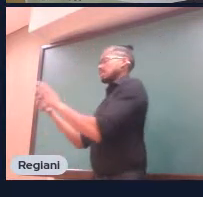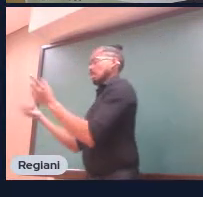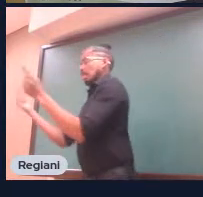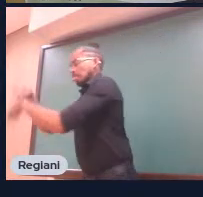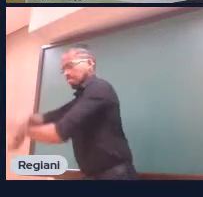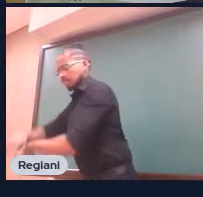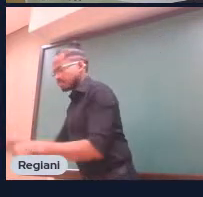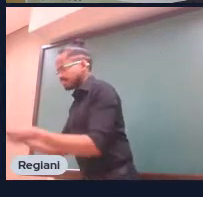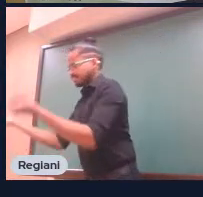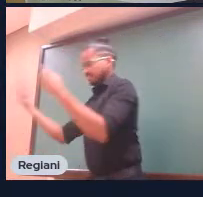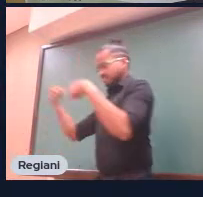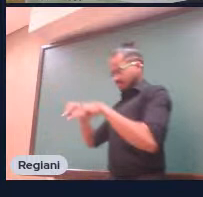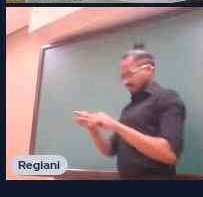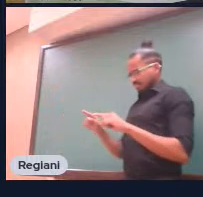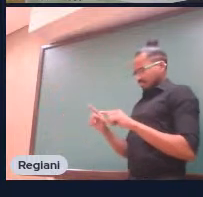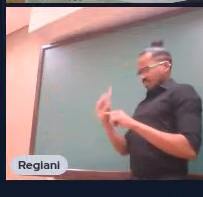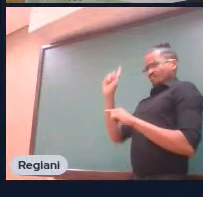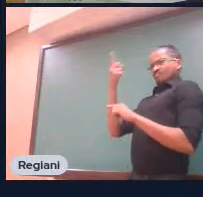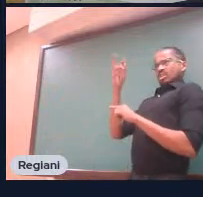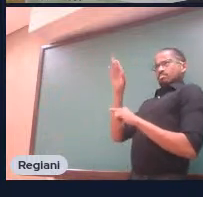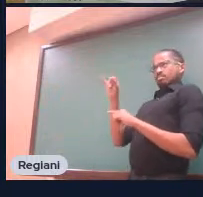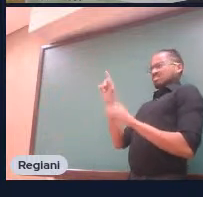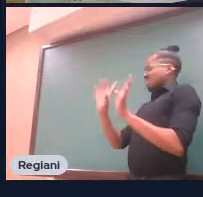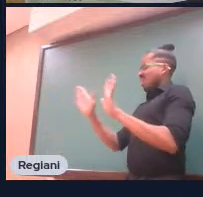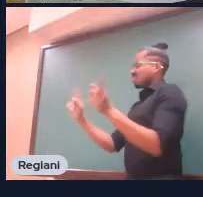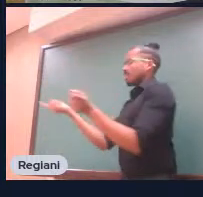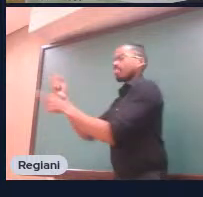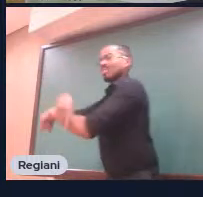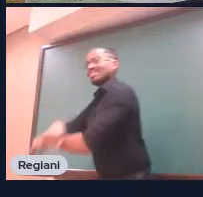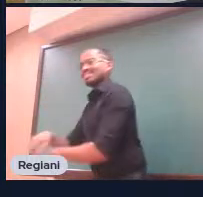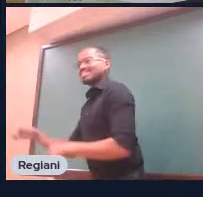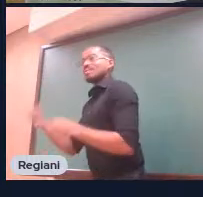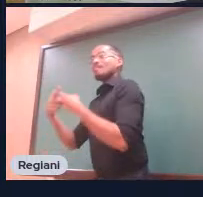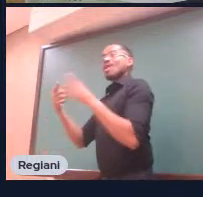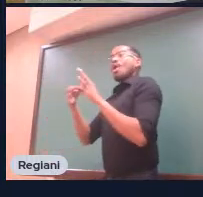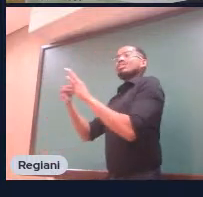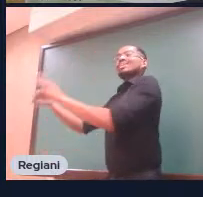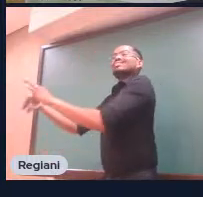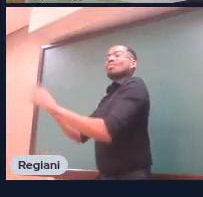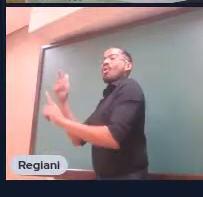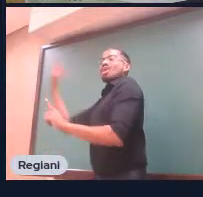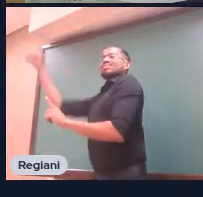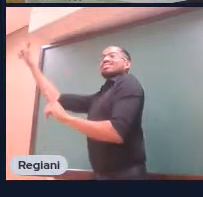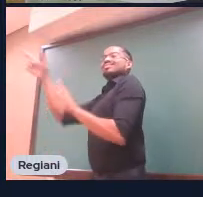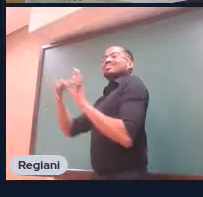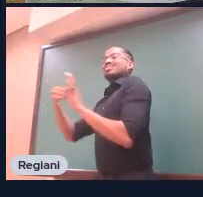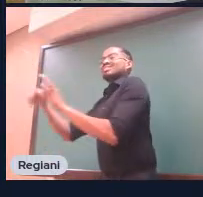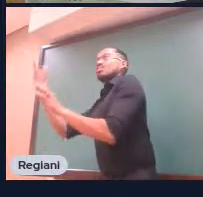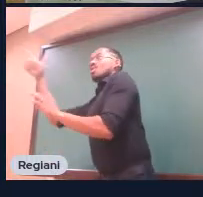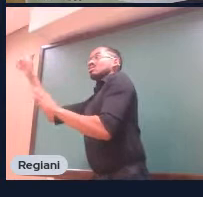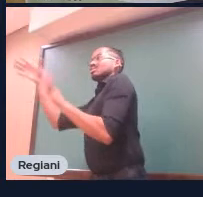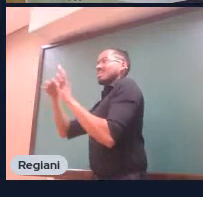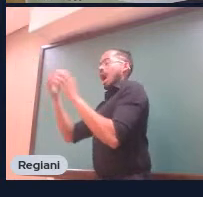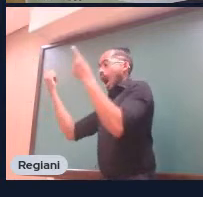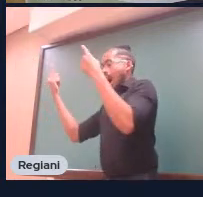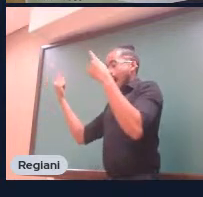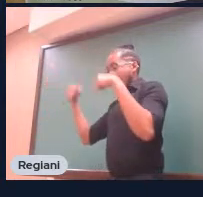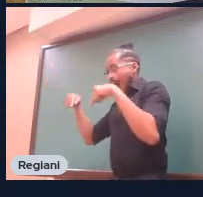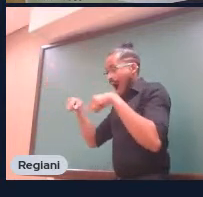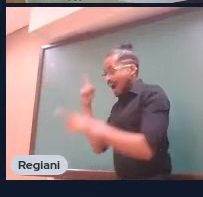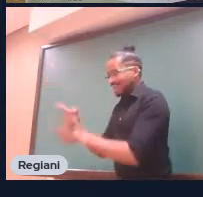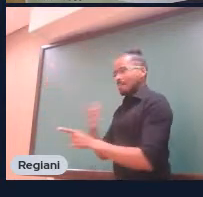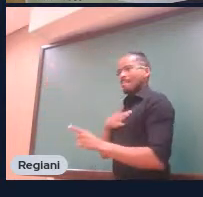said that it is one of the first papers to show, no, that's not what I want. After publishing his first papers on the subject, you just